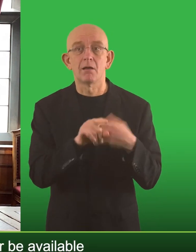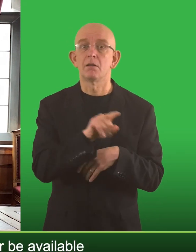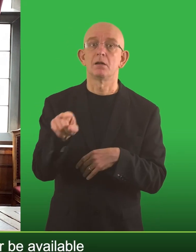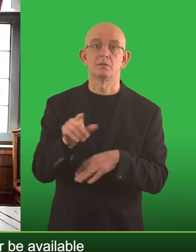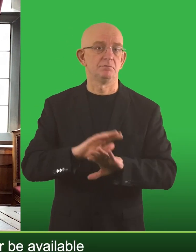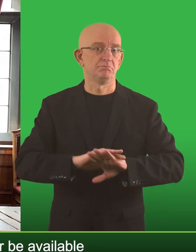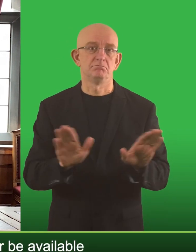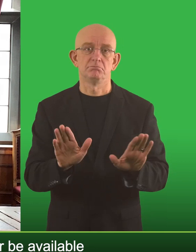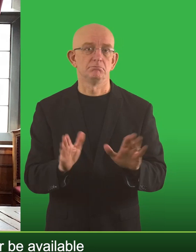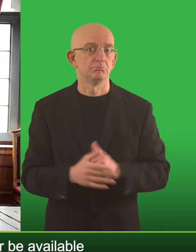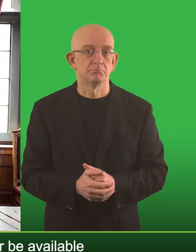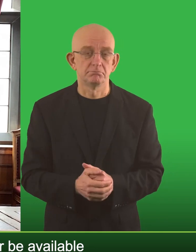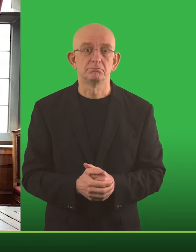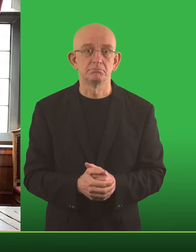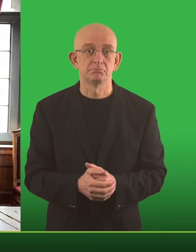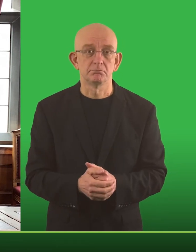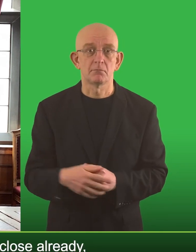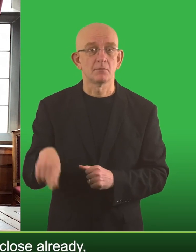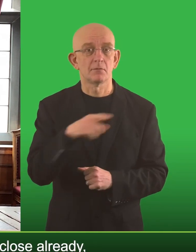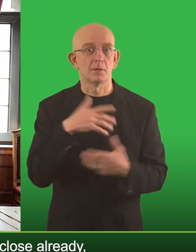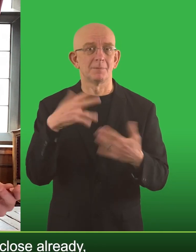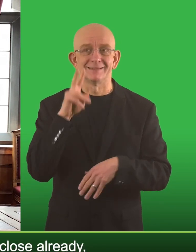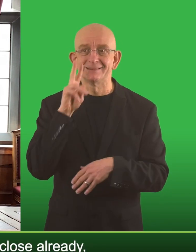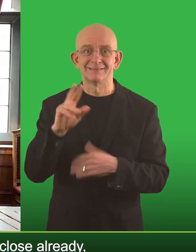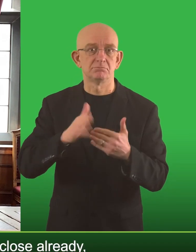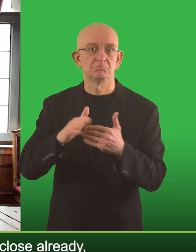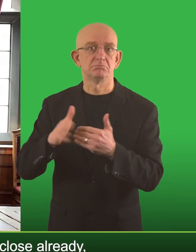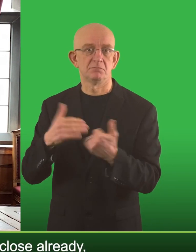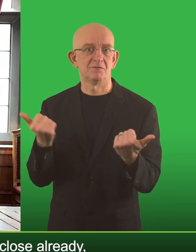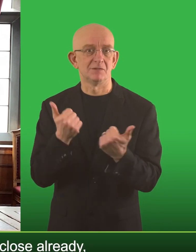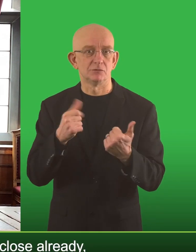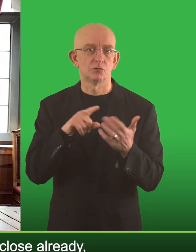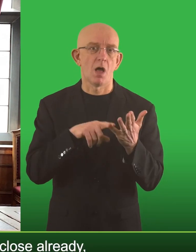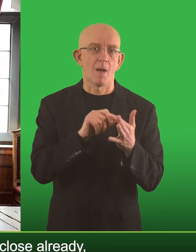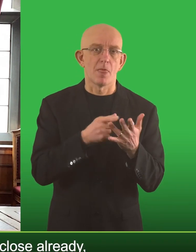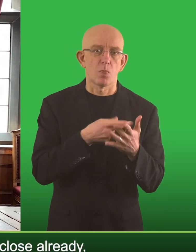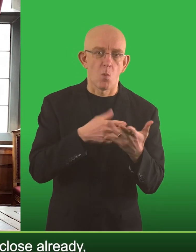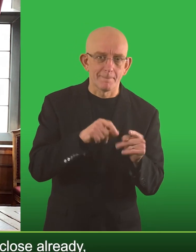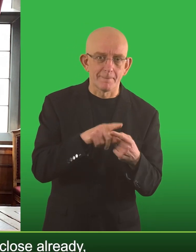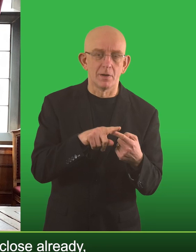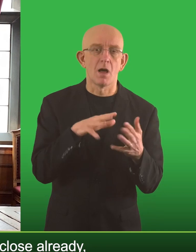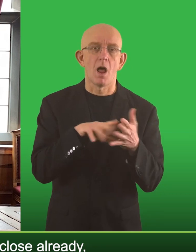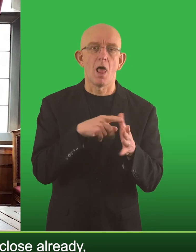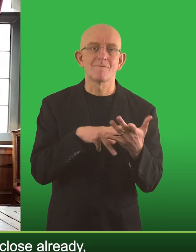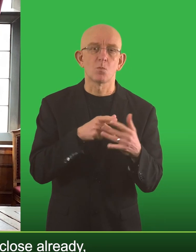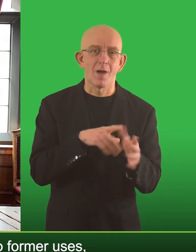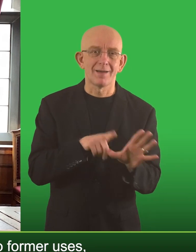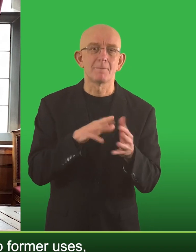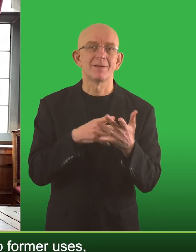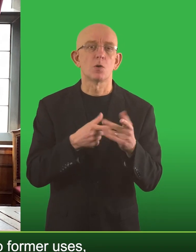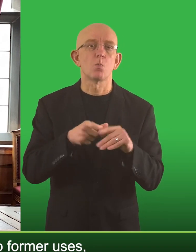the general public who have symptoms. We've seen some test sites close already, so obviously Upperthorpe, Halfway and